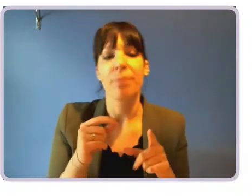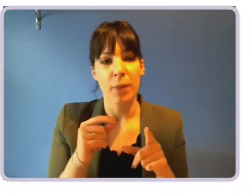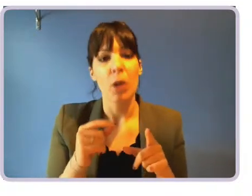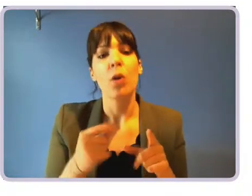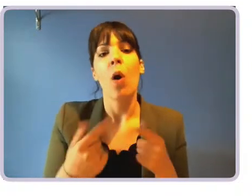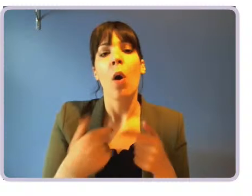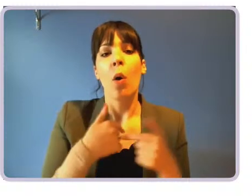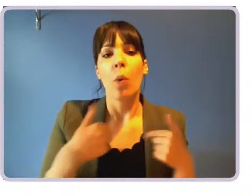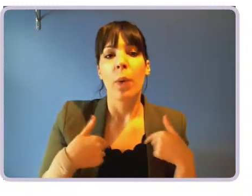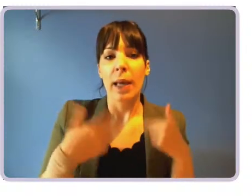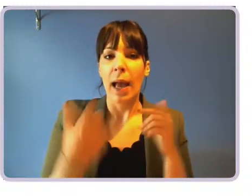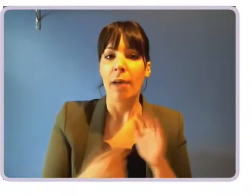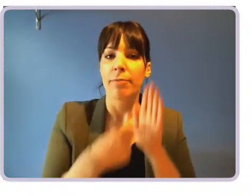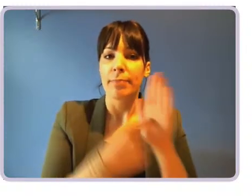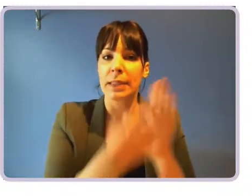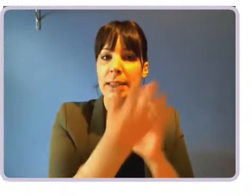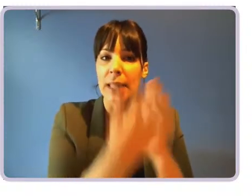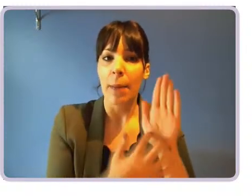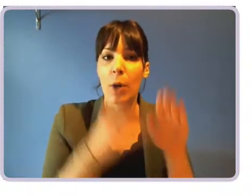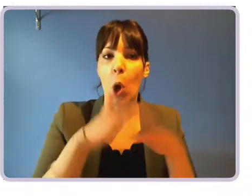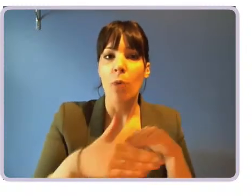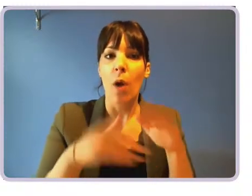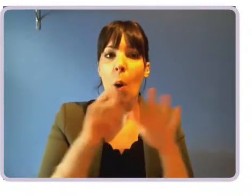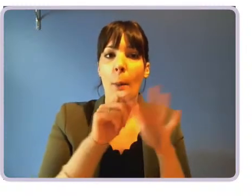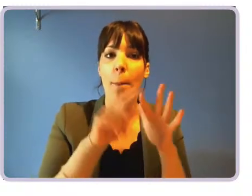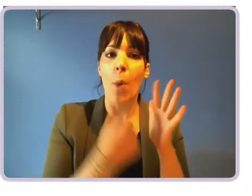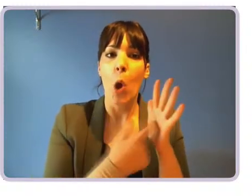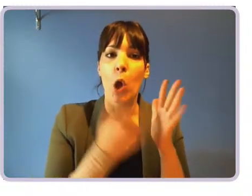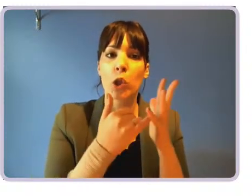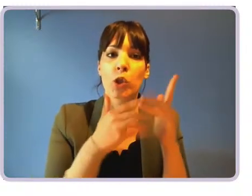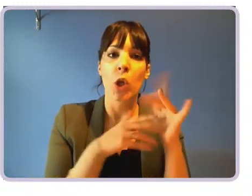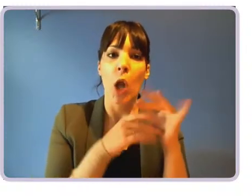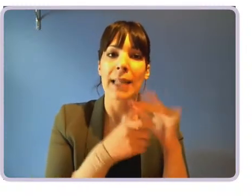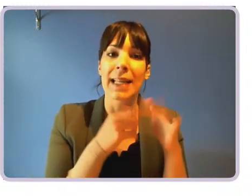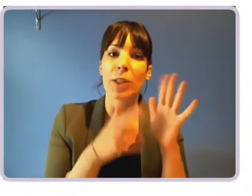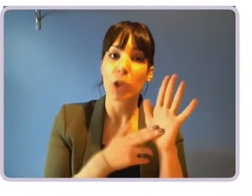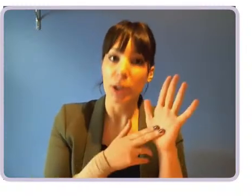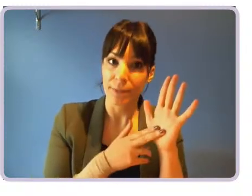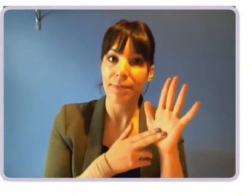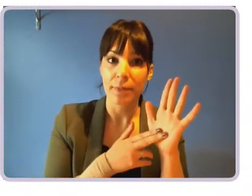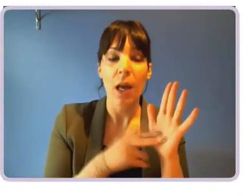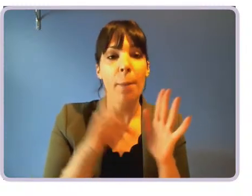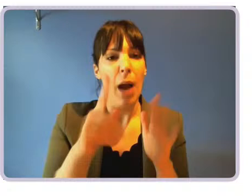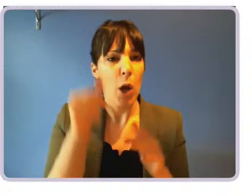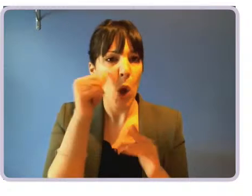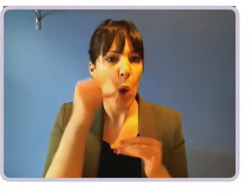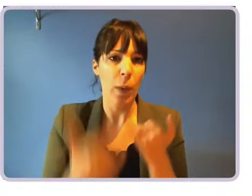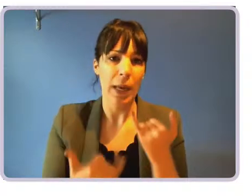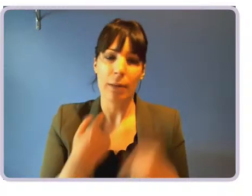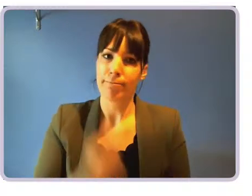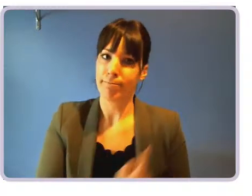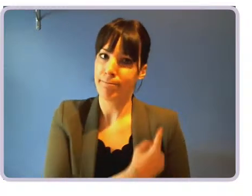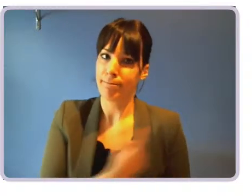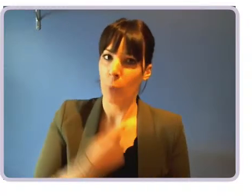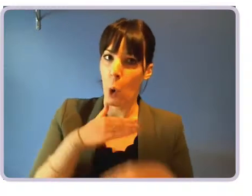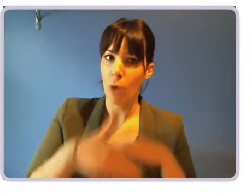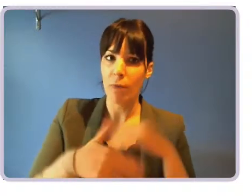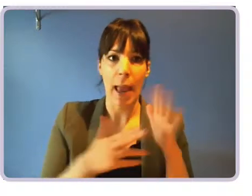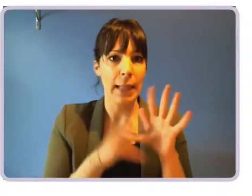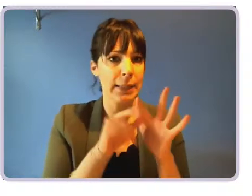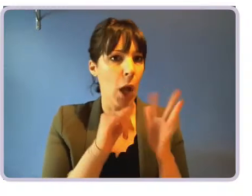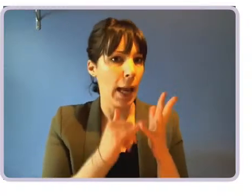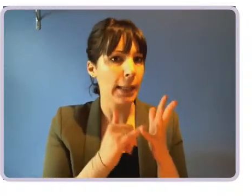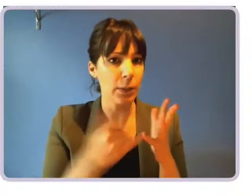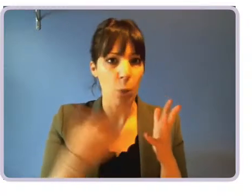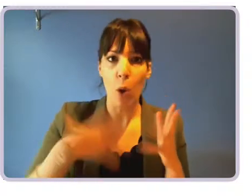all very much committed to the NDIS working, but there are some issues that arise when you're thinking